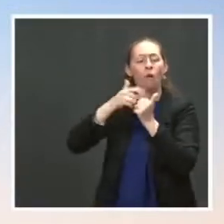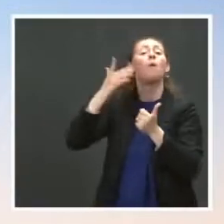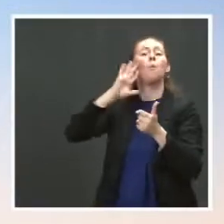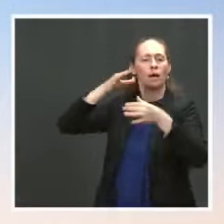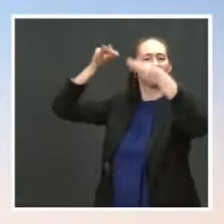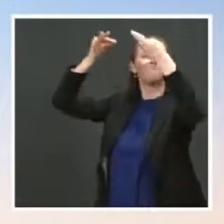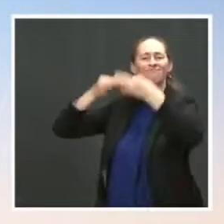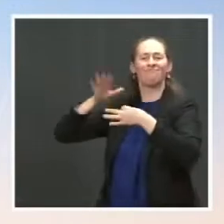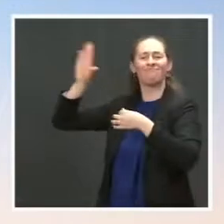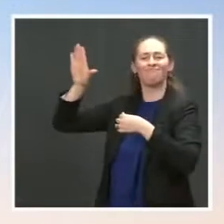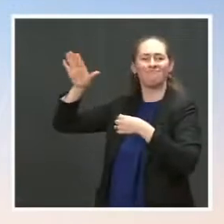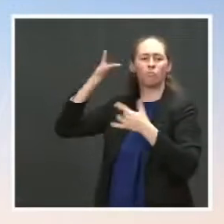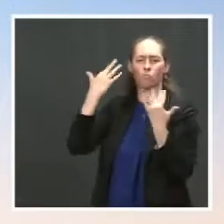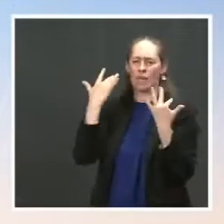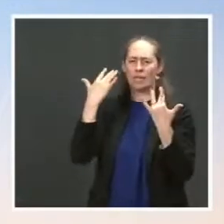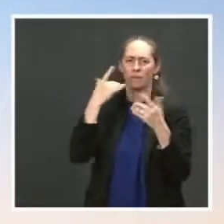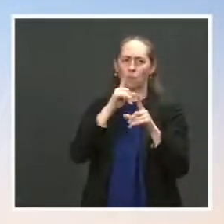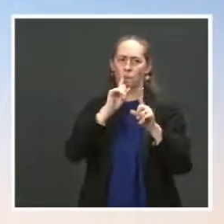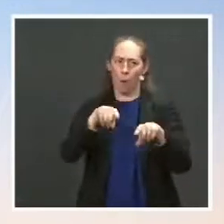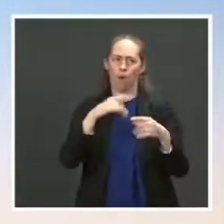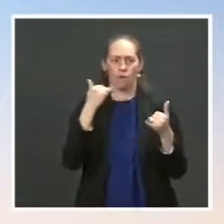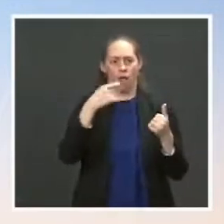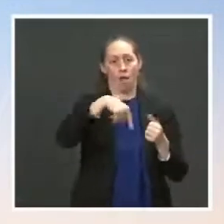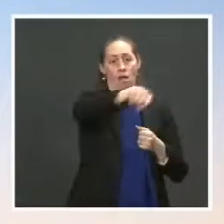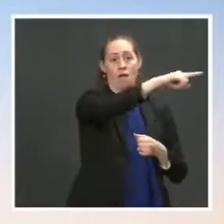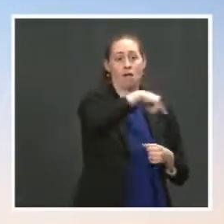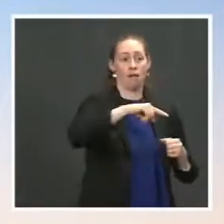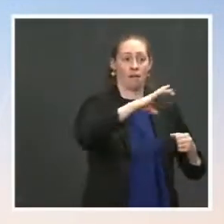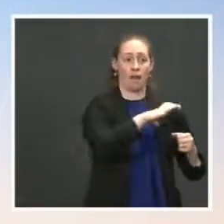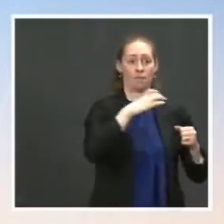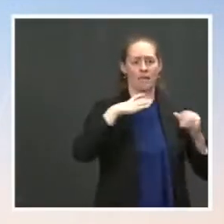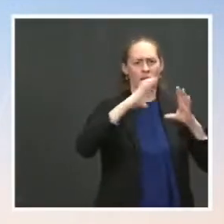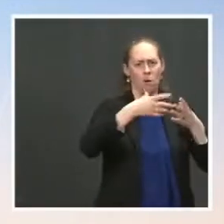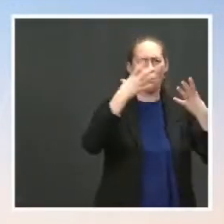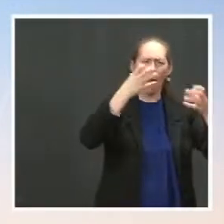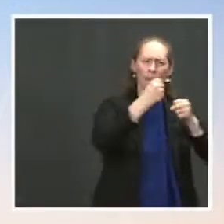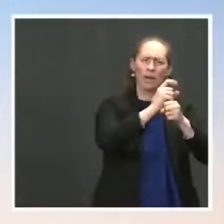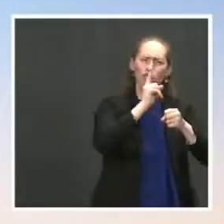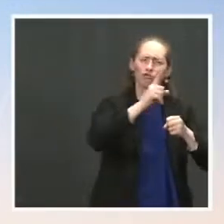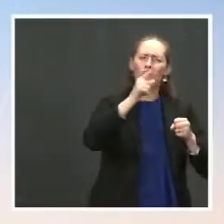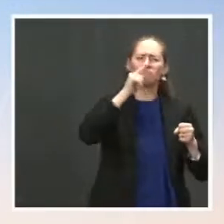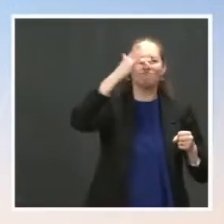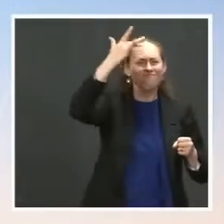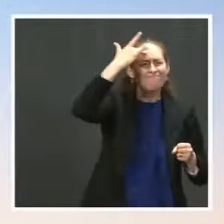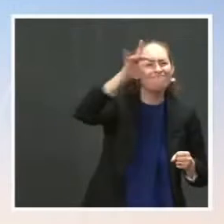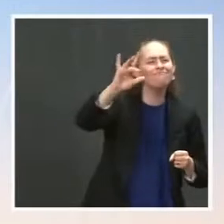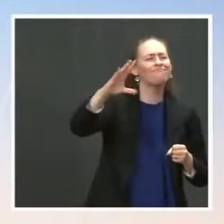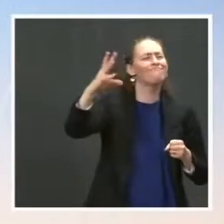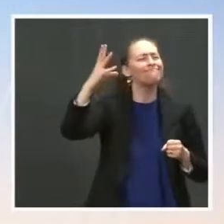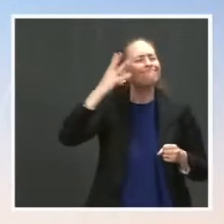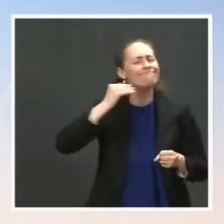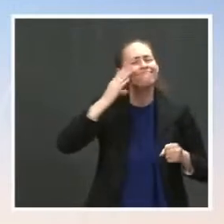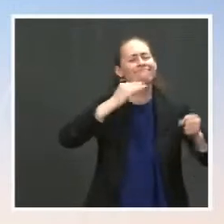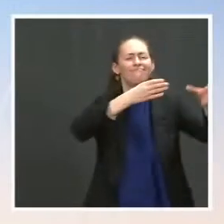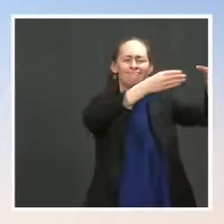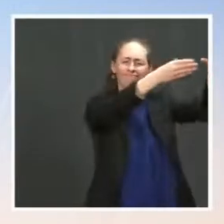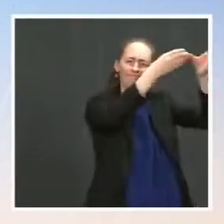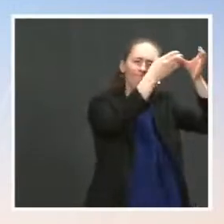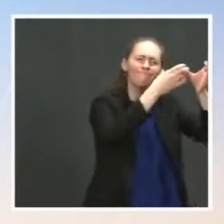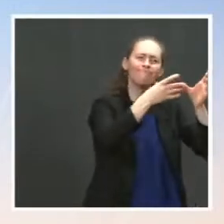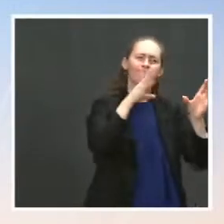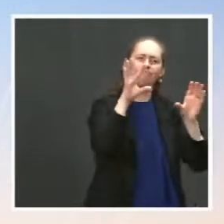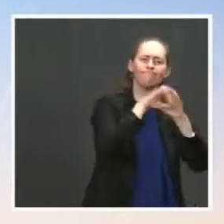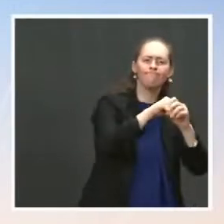issues for decades, to have a discussion and a debate about it and deliver him a report that we will,